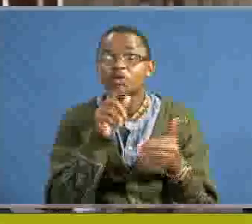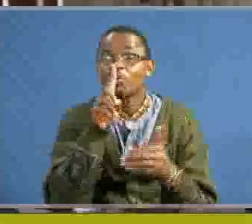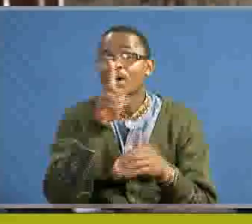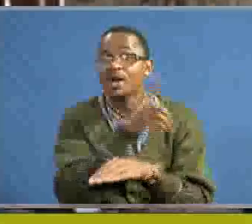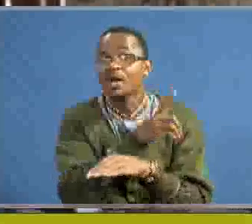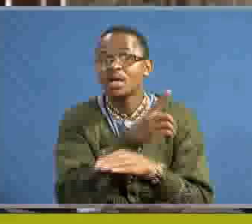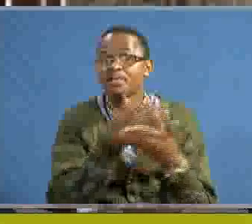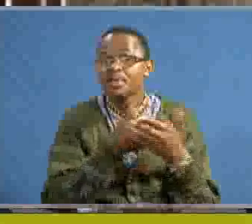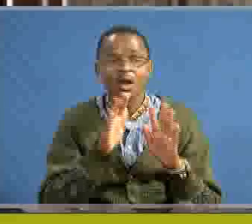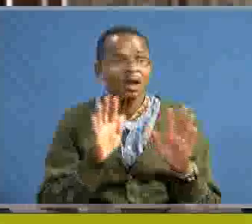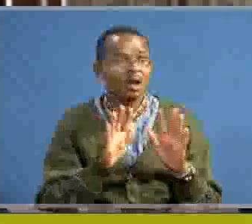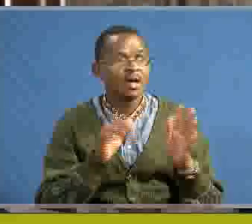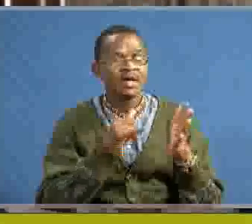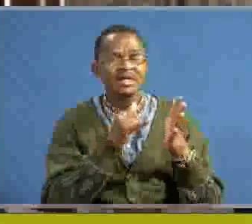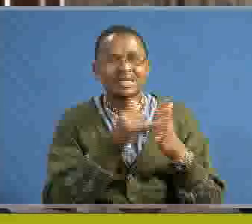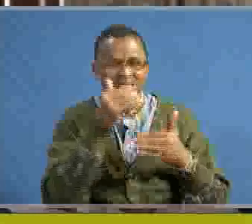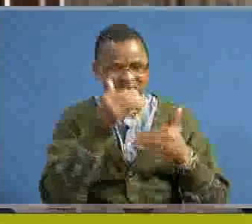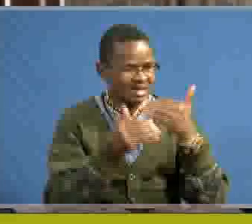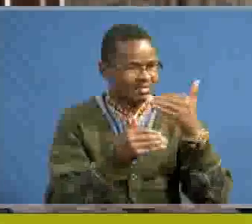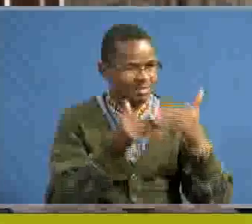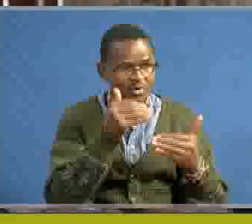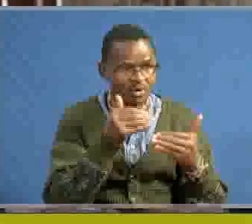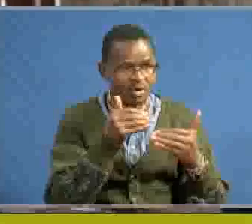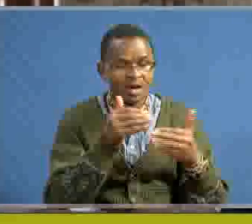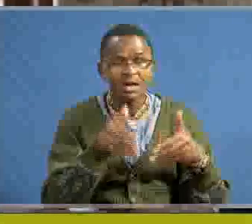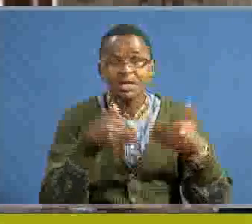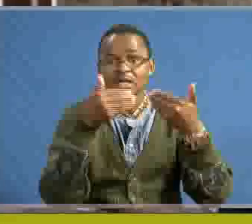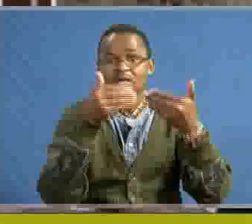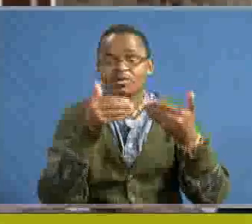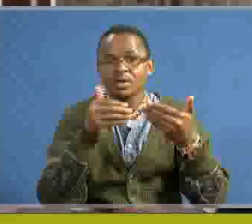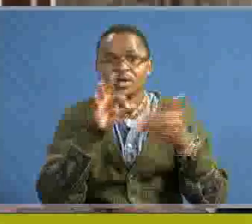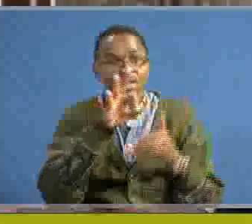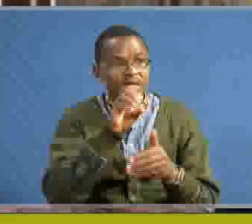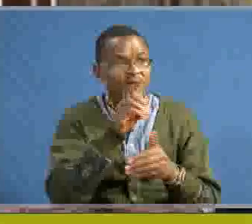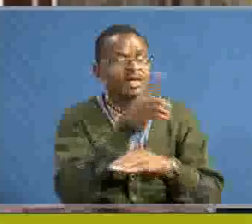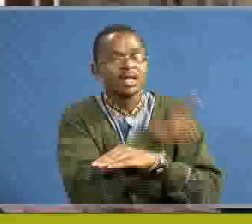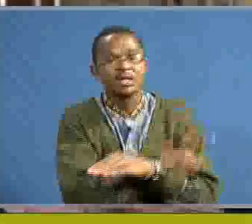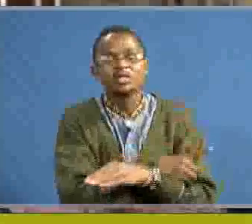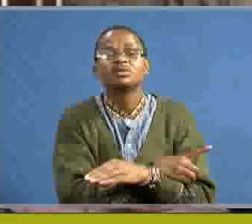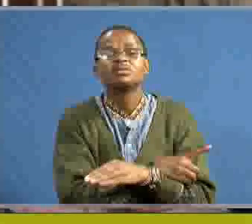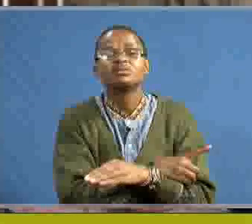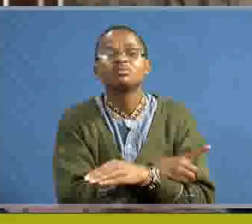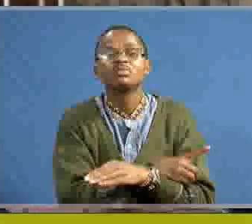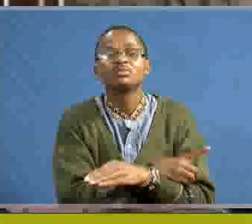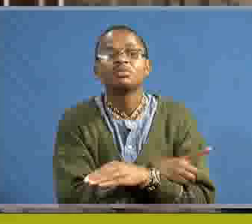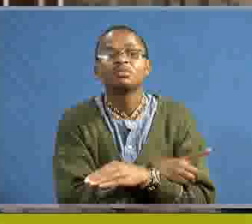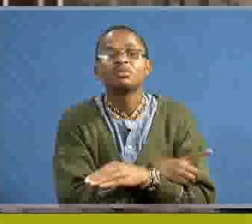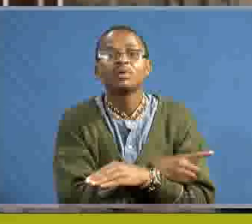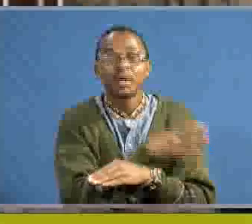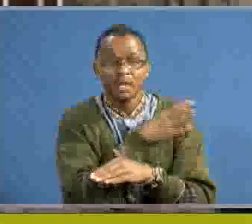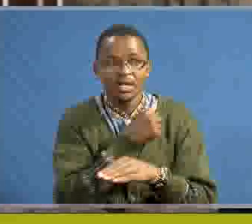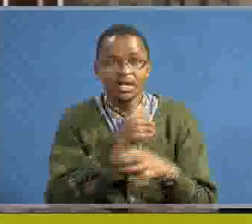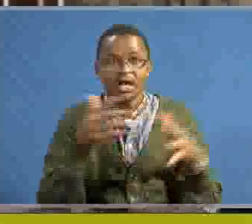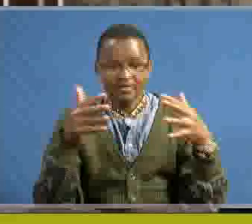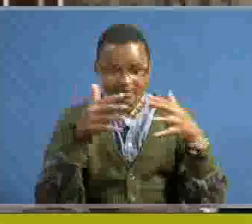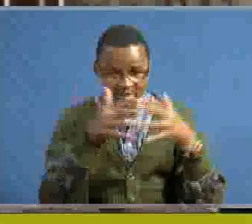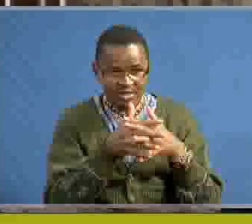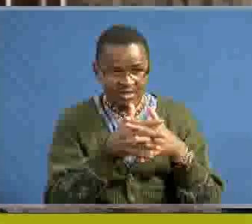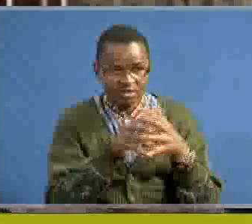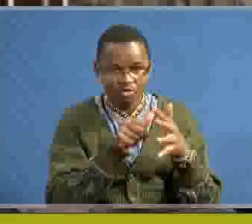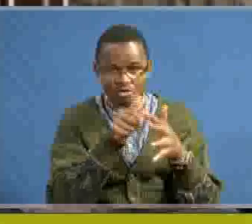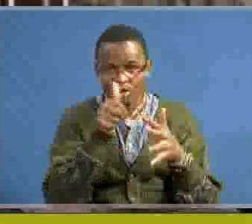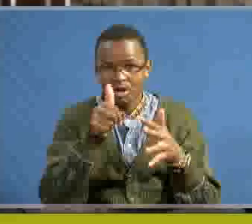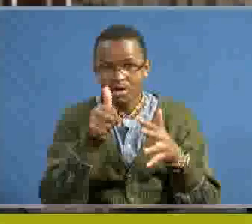a one-day business it is a process under given them at Hamline or 30 days and they have already engaged the parties